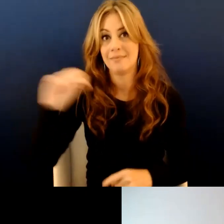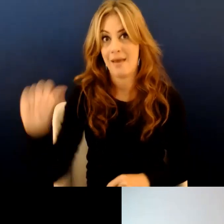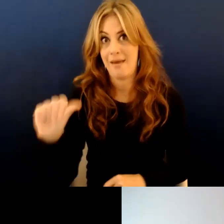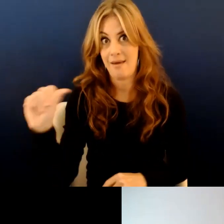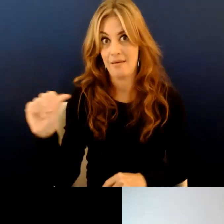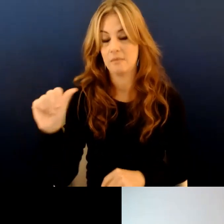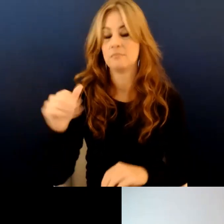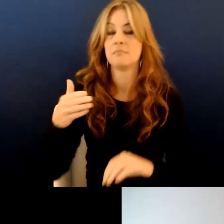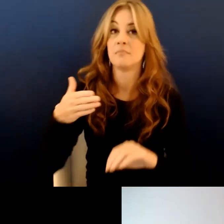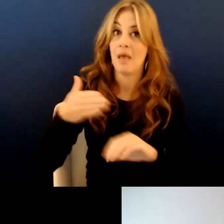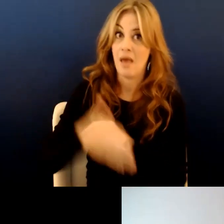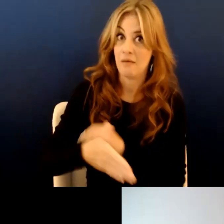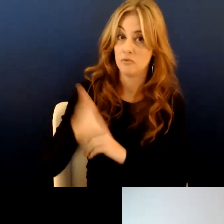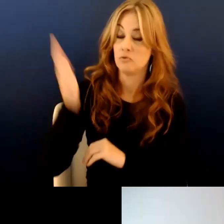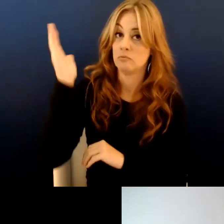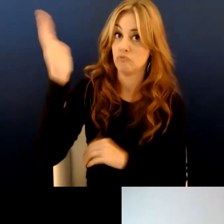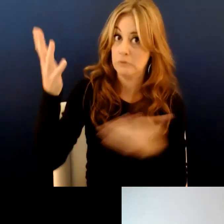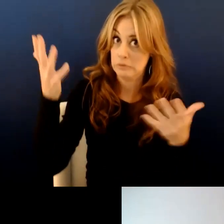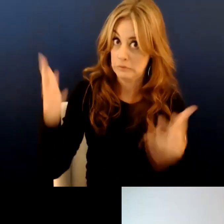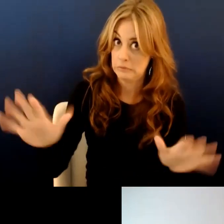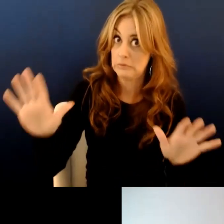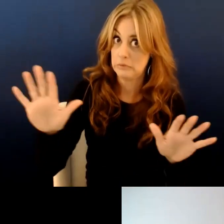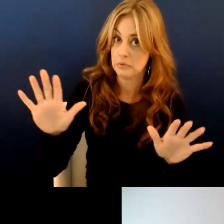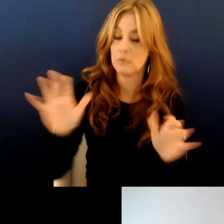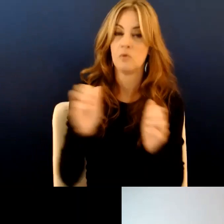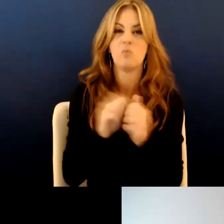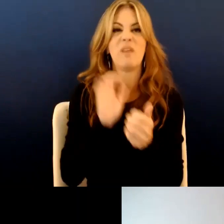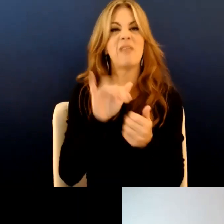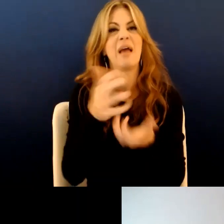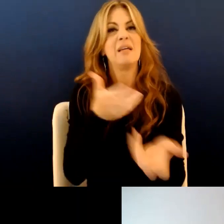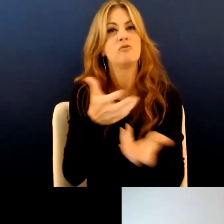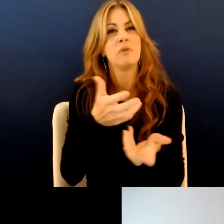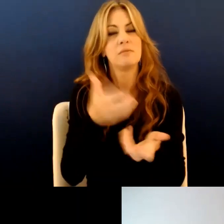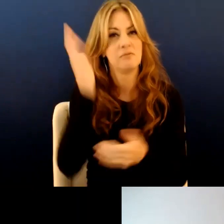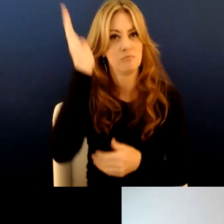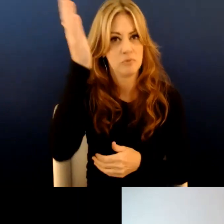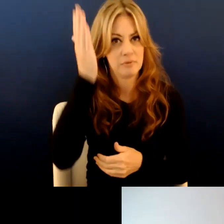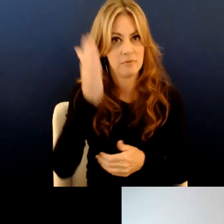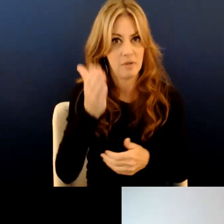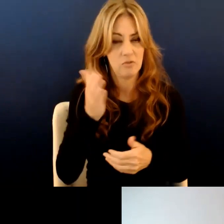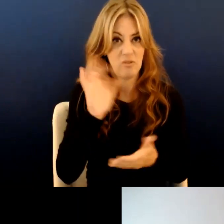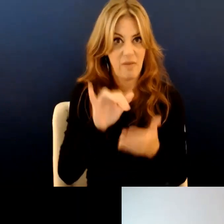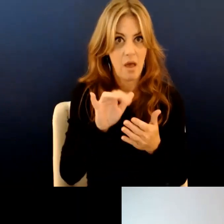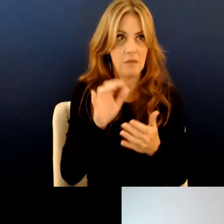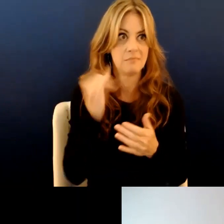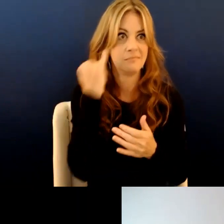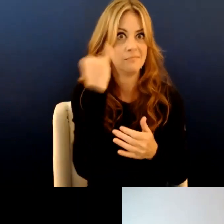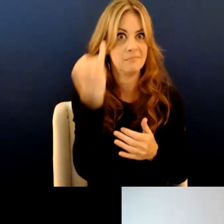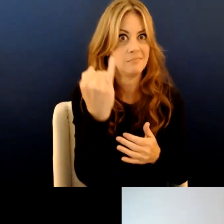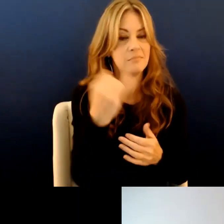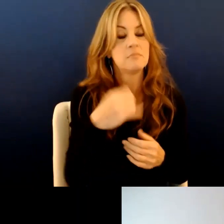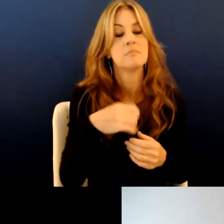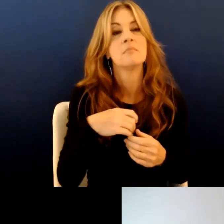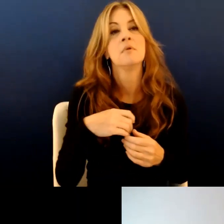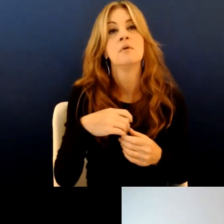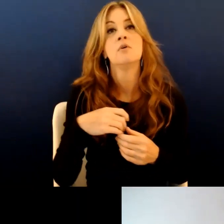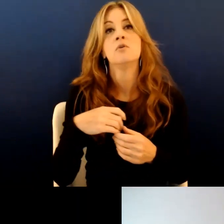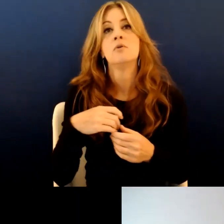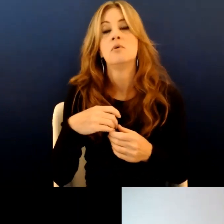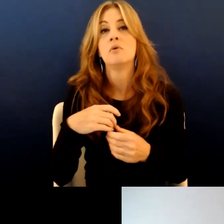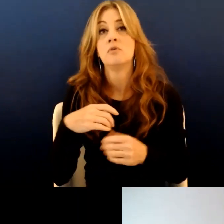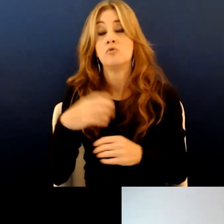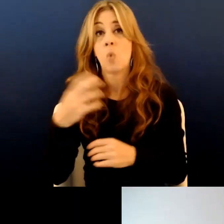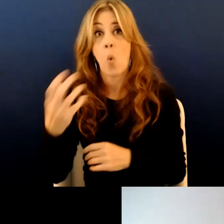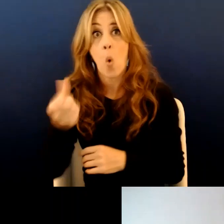the presentation of the interactive presentation creation. So I won't say hold